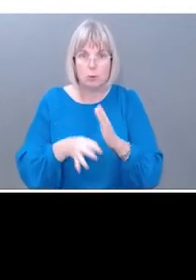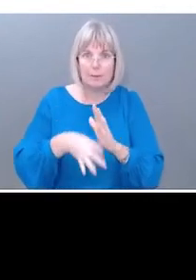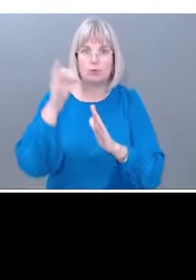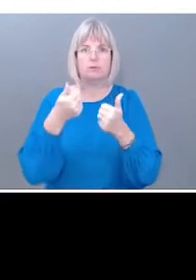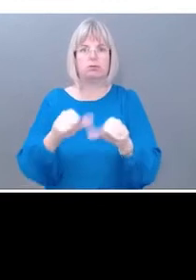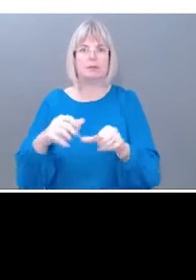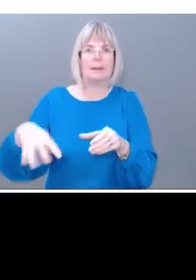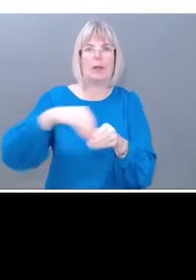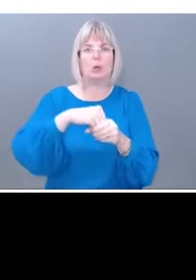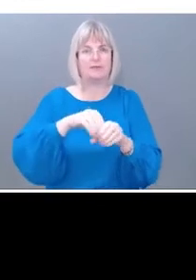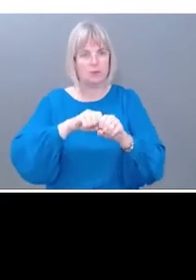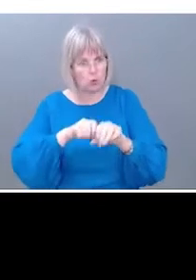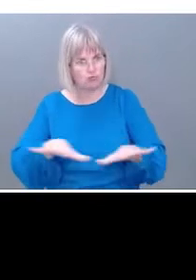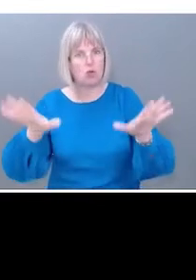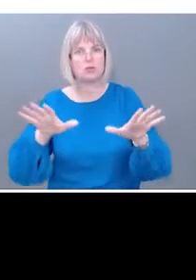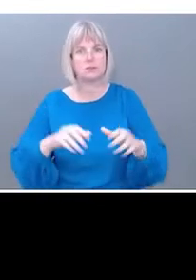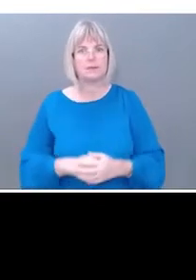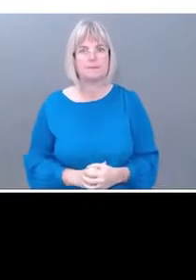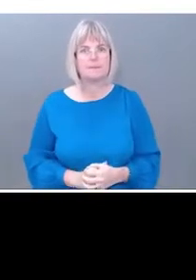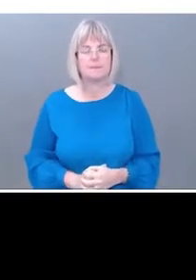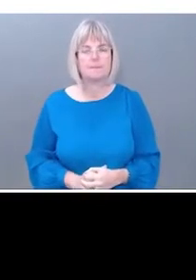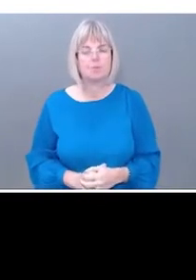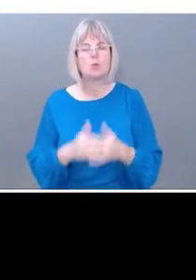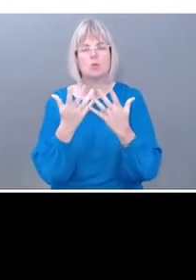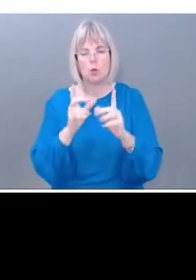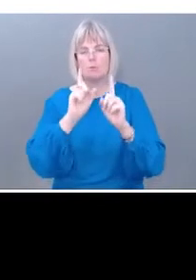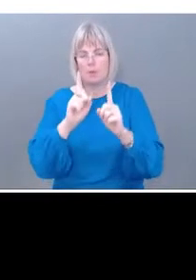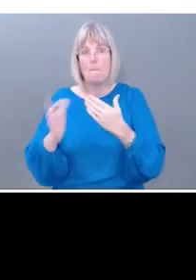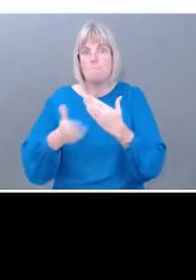across. So lots more work to be done.